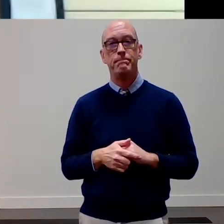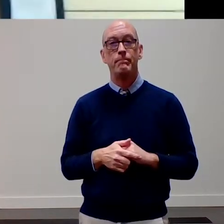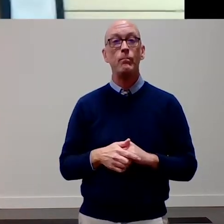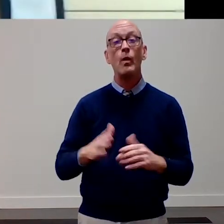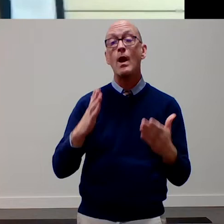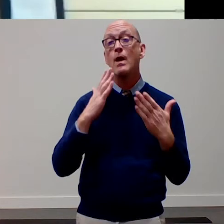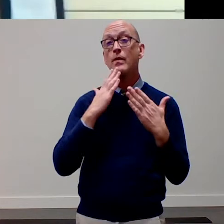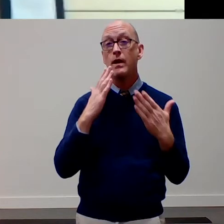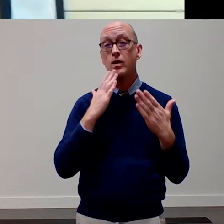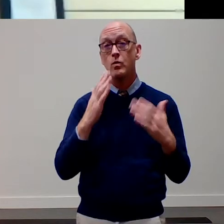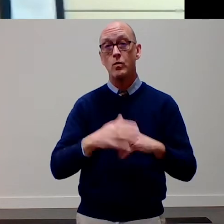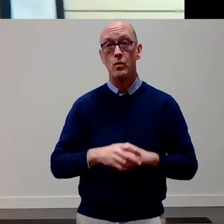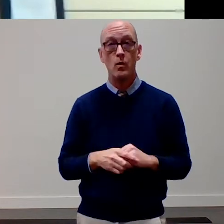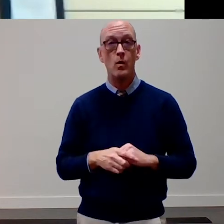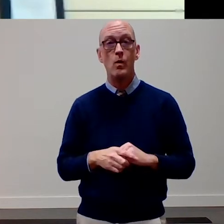Thank you.